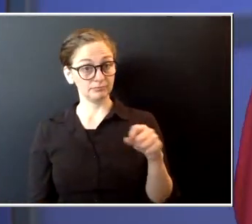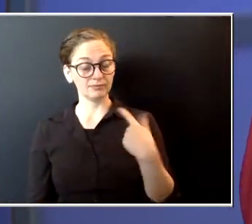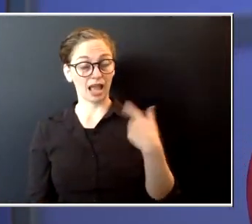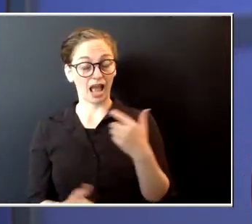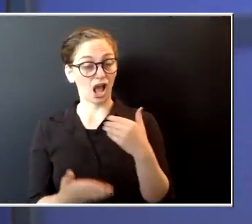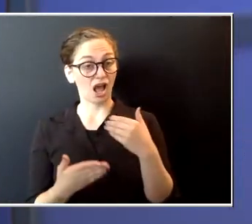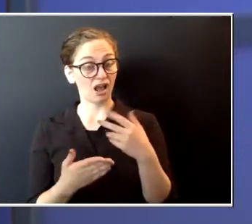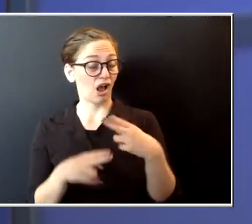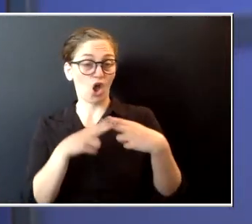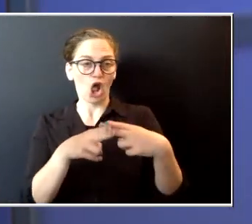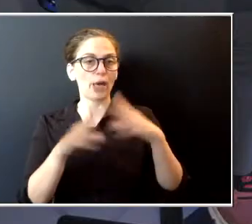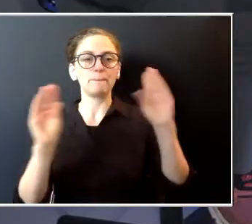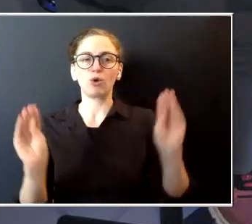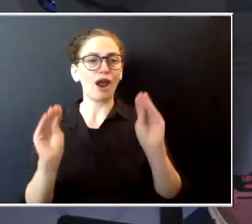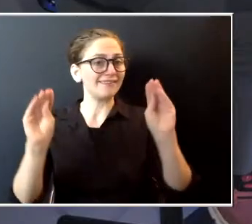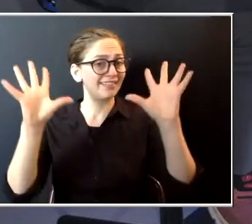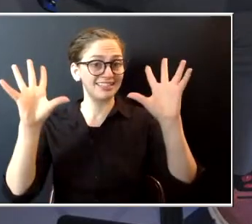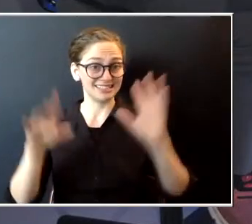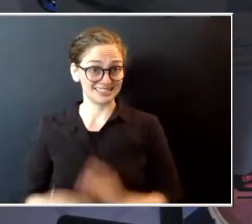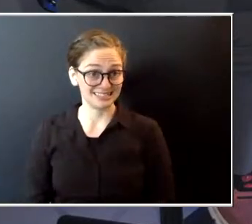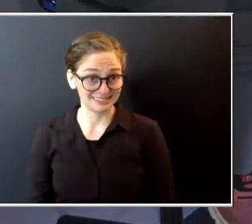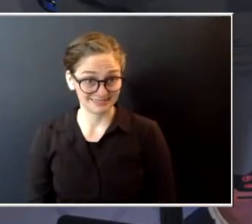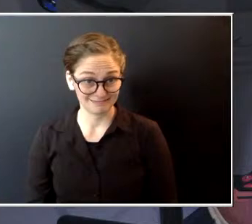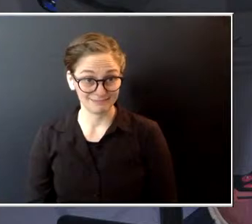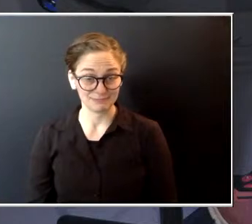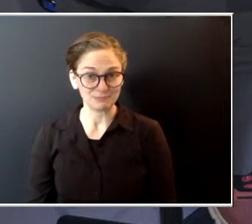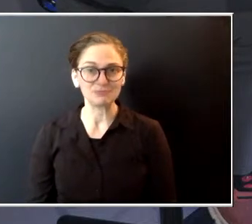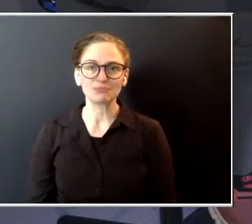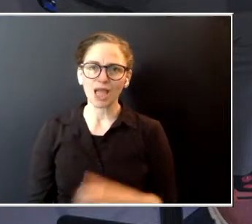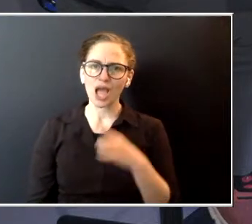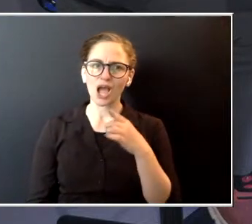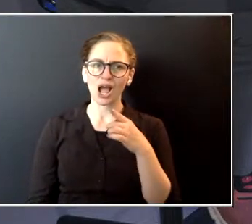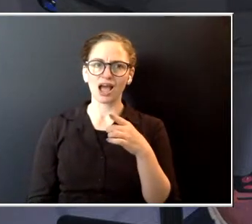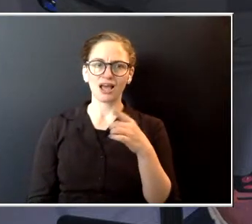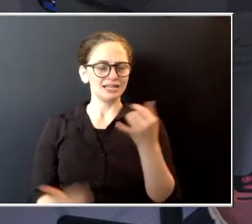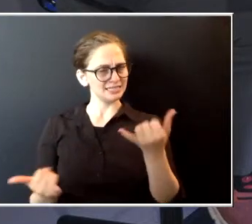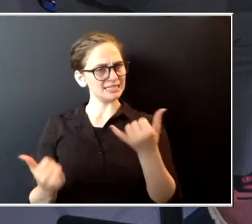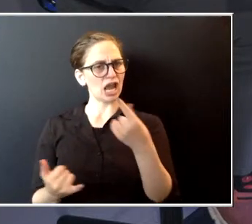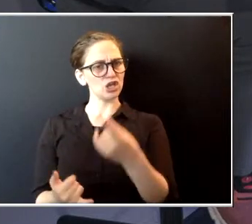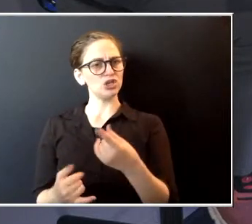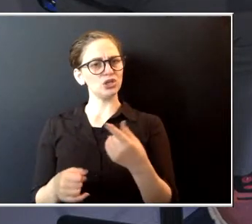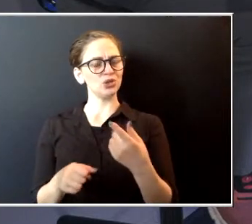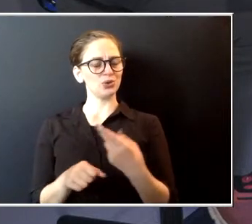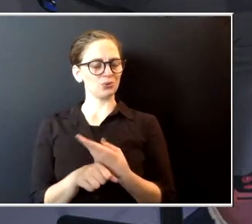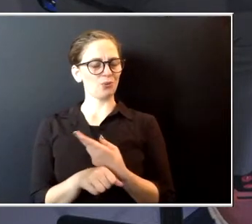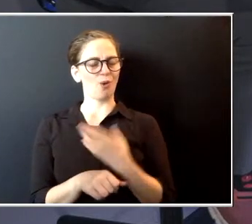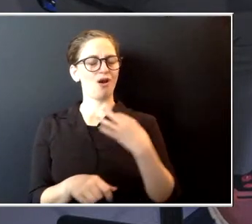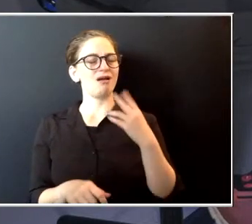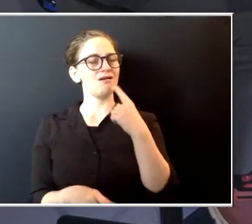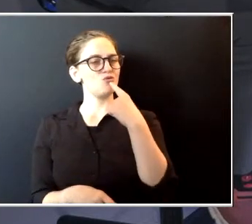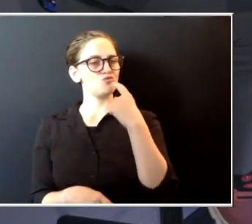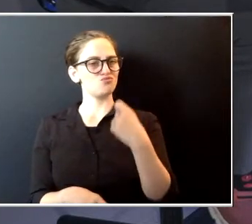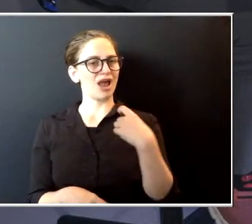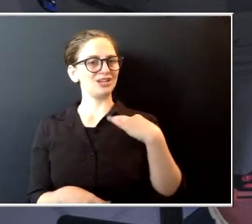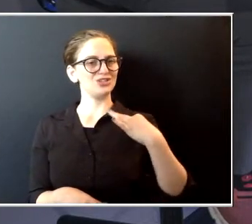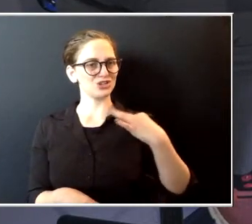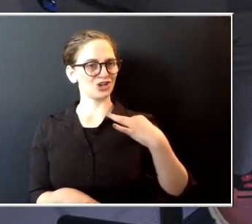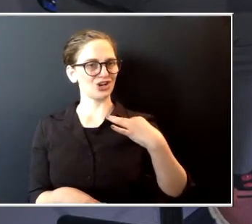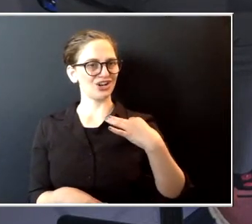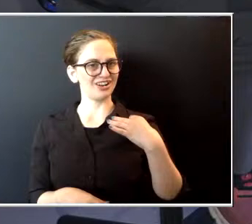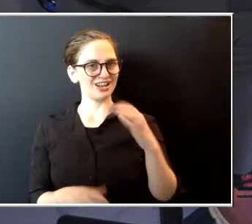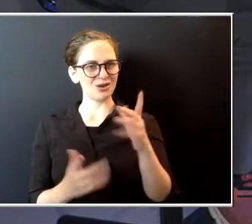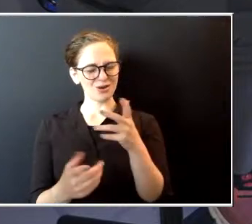Yeah. I mean, so, really. just to say, you wore a red shirt here today, which is so appropriate for talking about heart surgery. Was that planned?